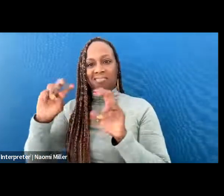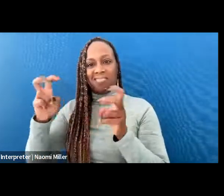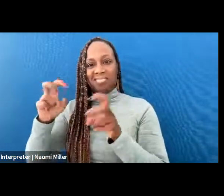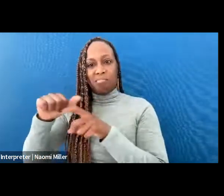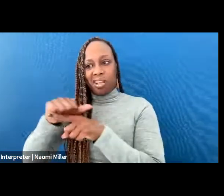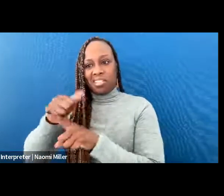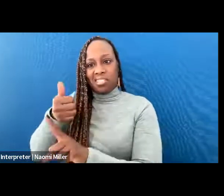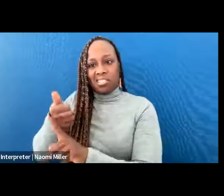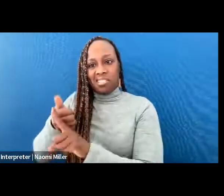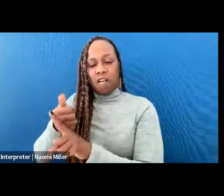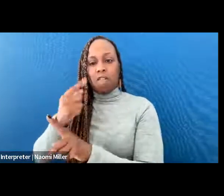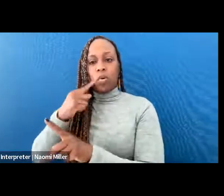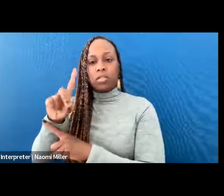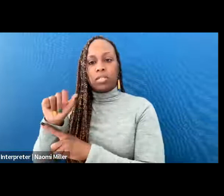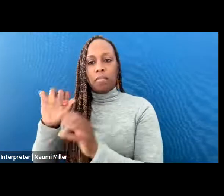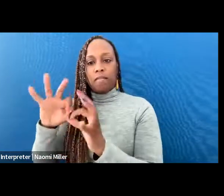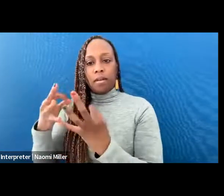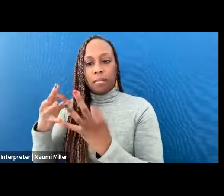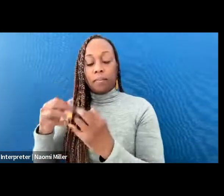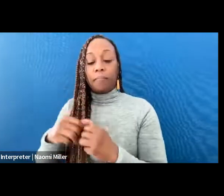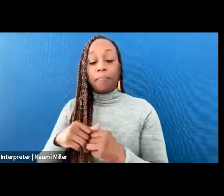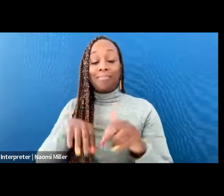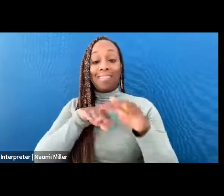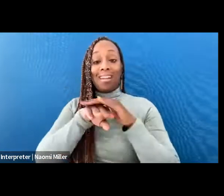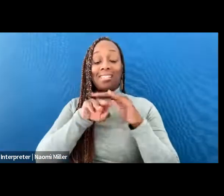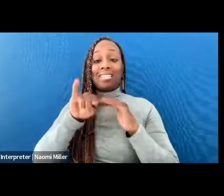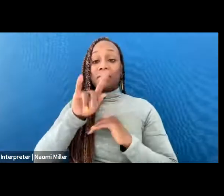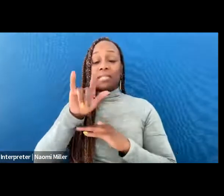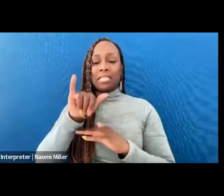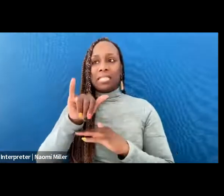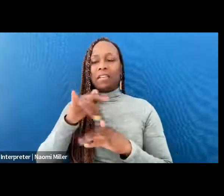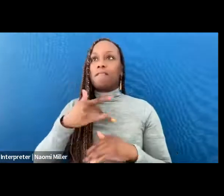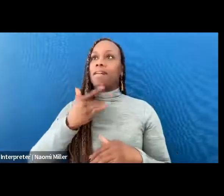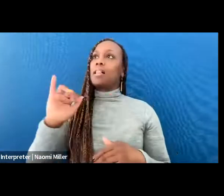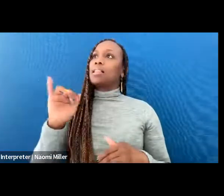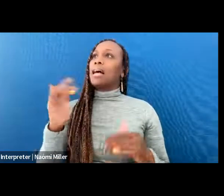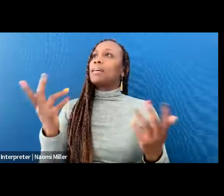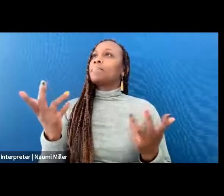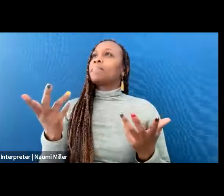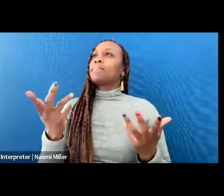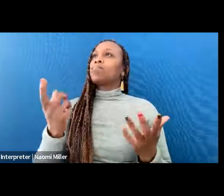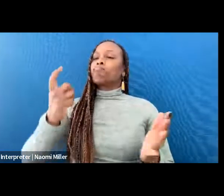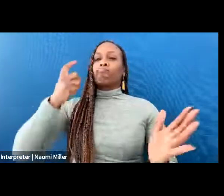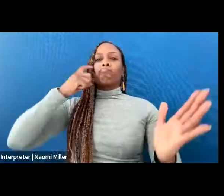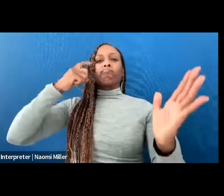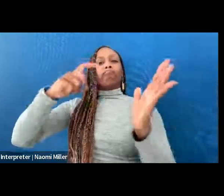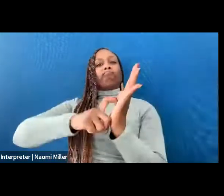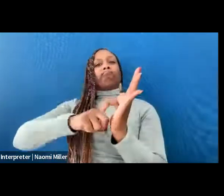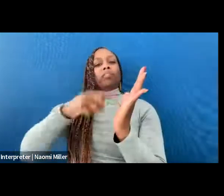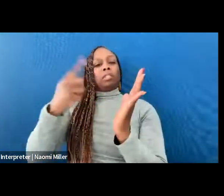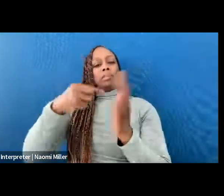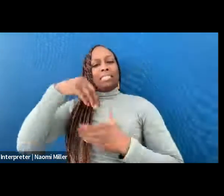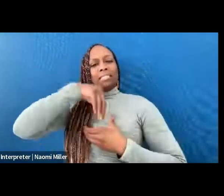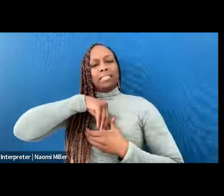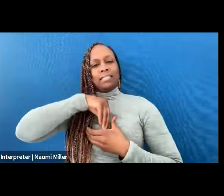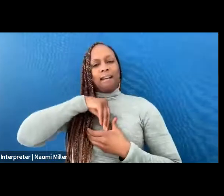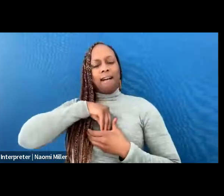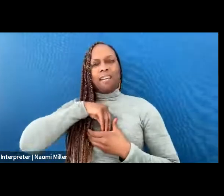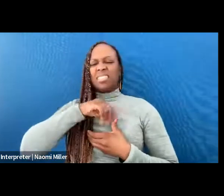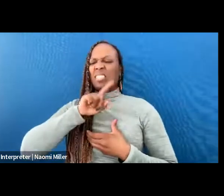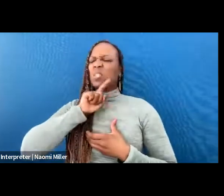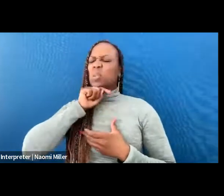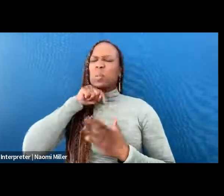itself. Access intimacy has felt like a kind of recognition of something inside of me that is so